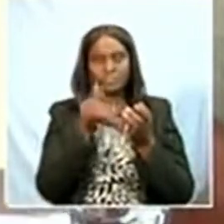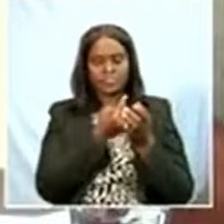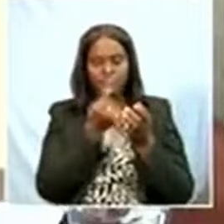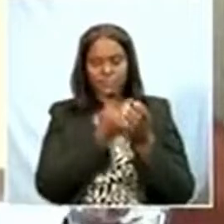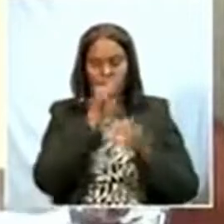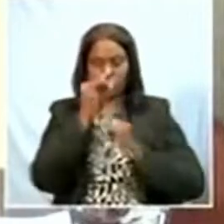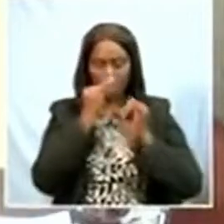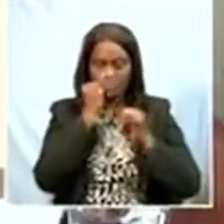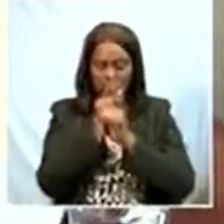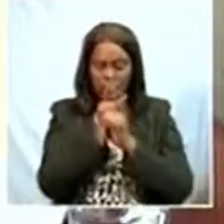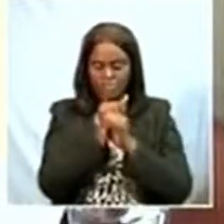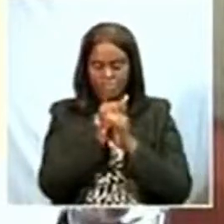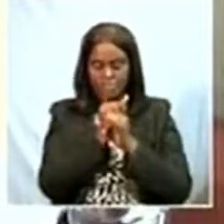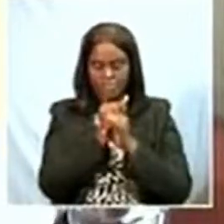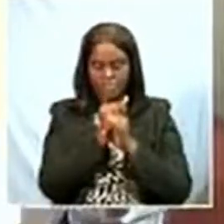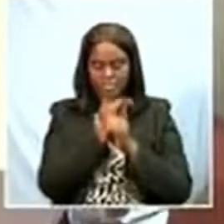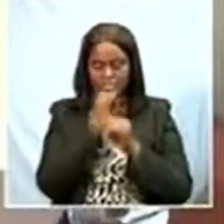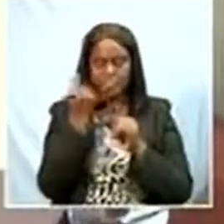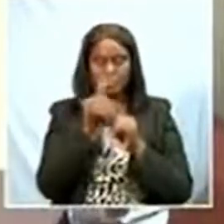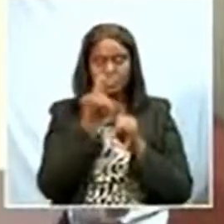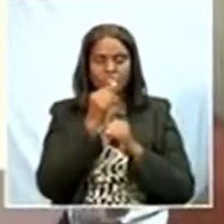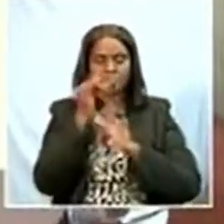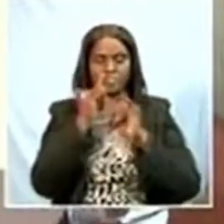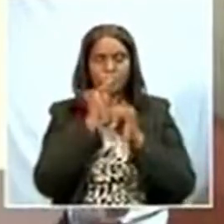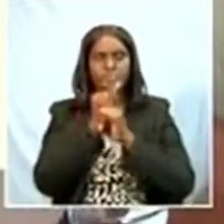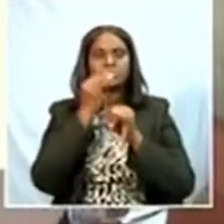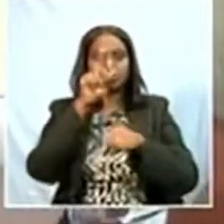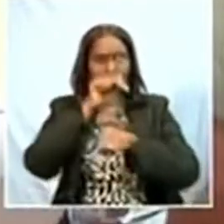international project financing